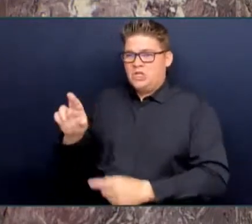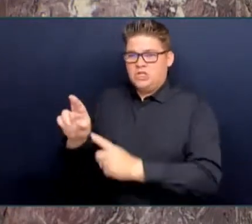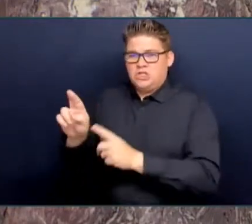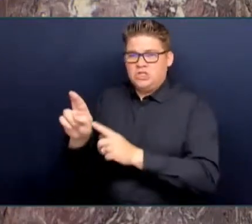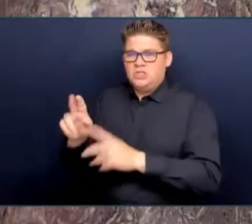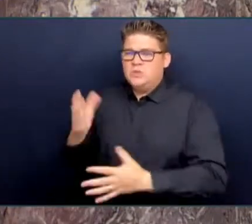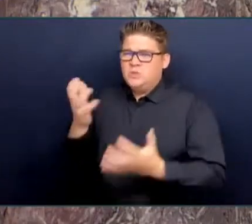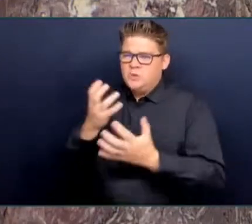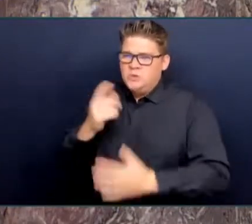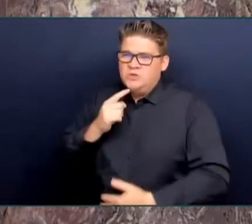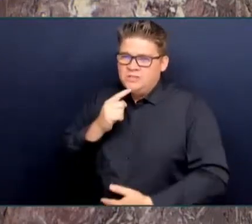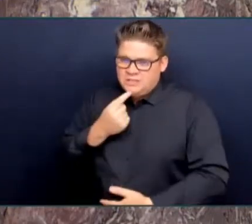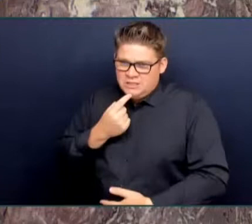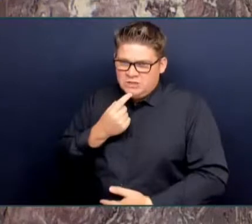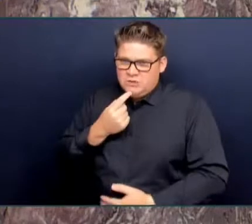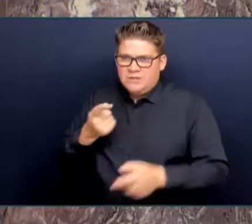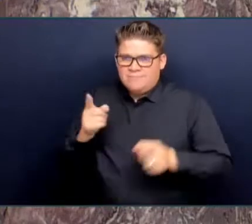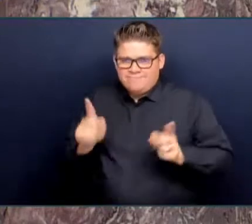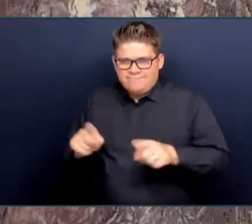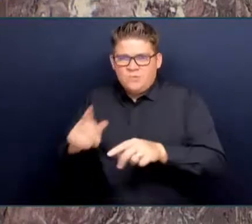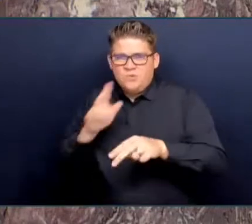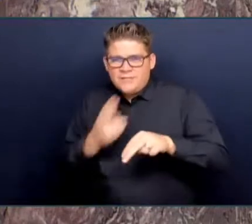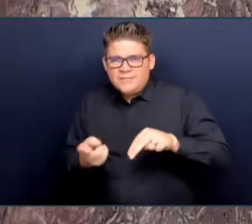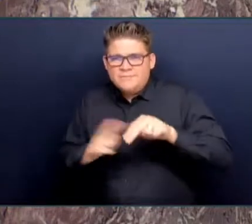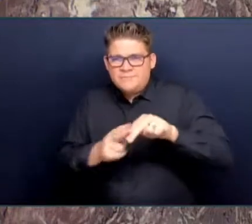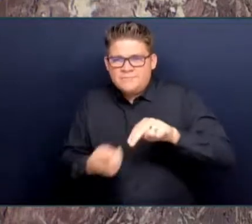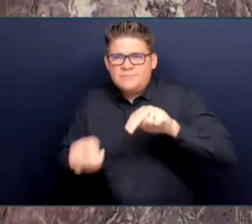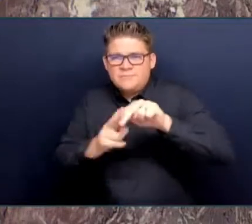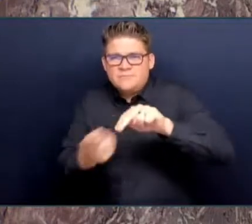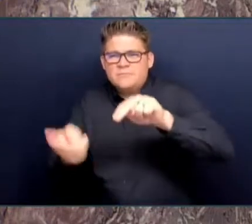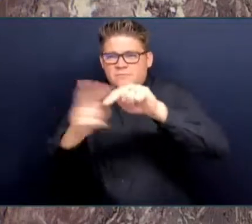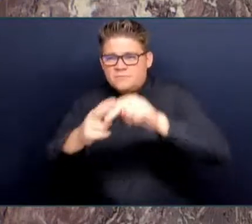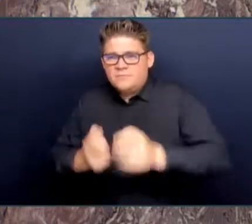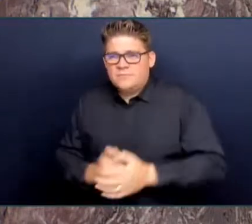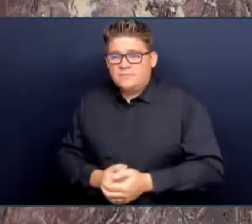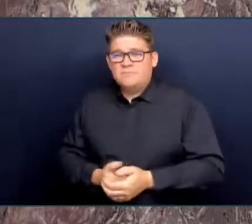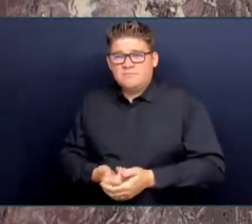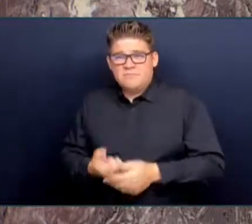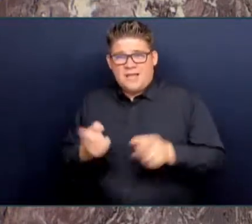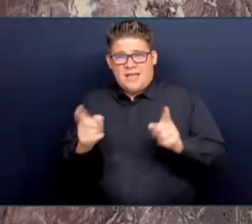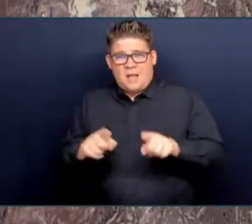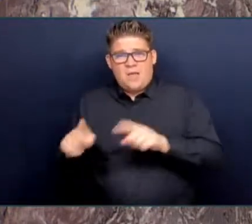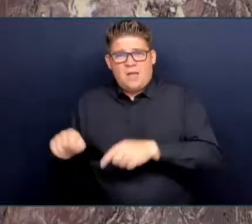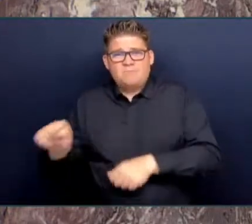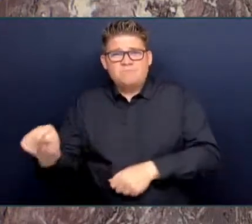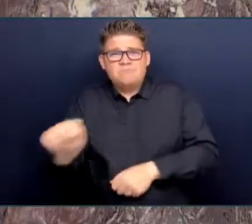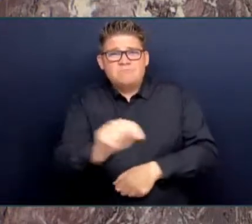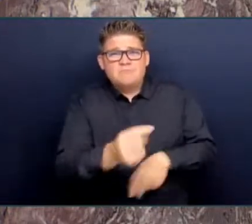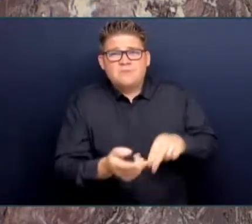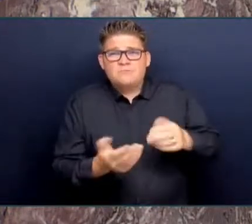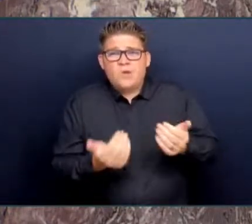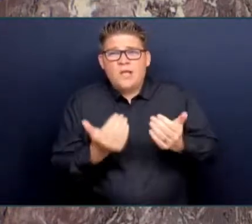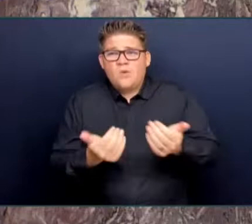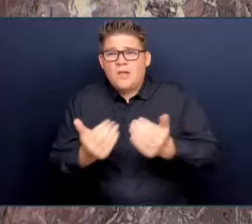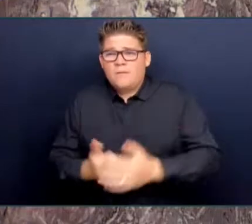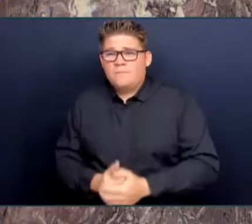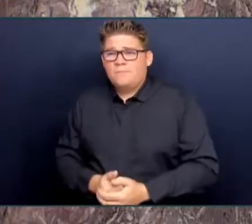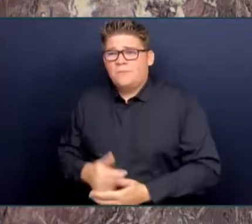has to undergo both radiation and chemotherapy. But instead of helping to